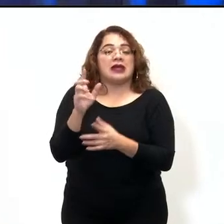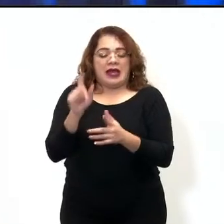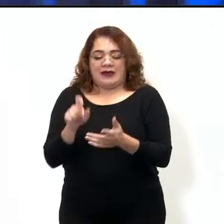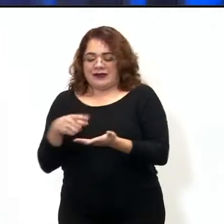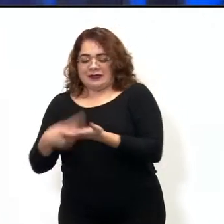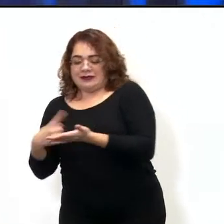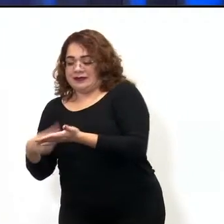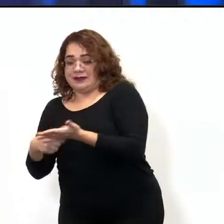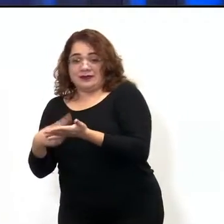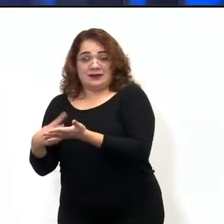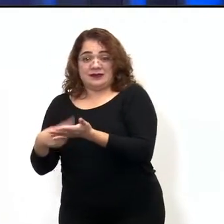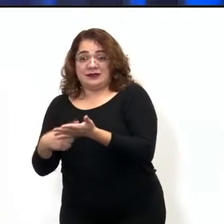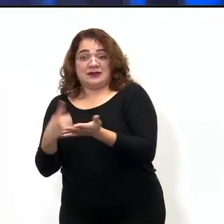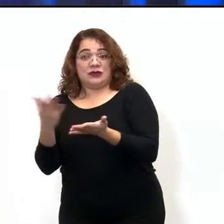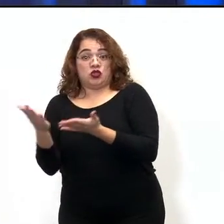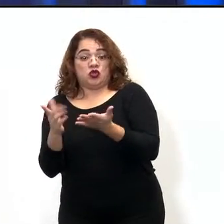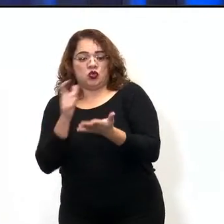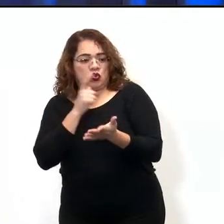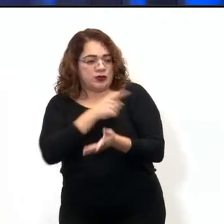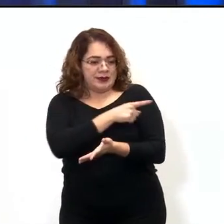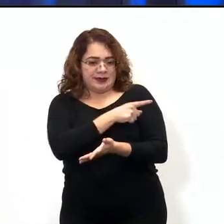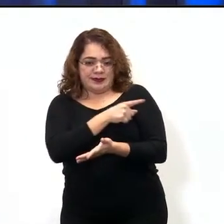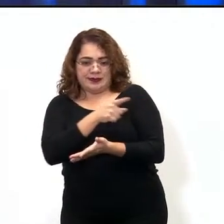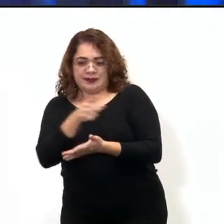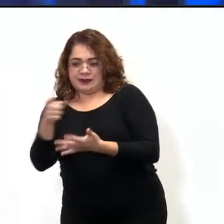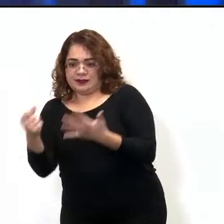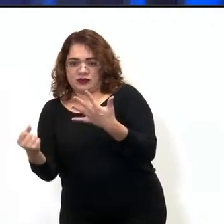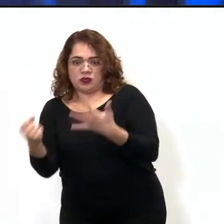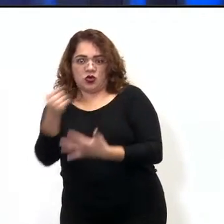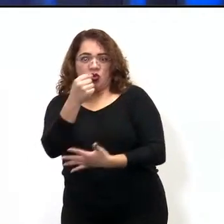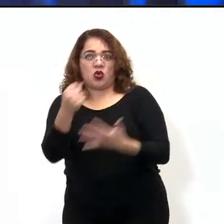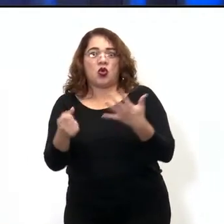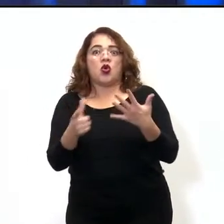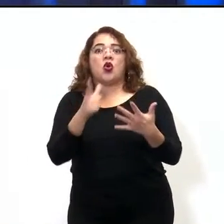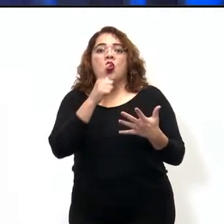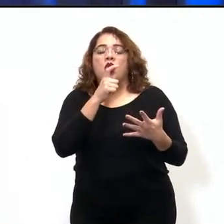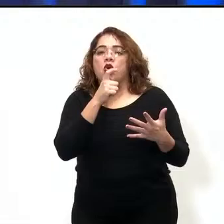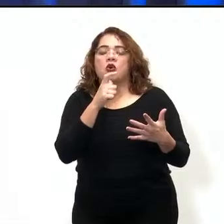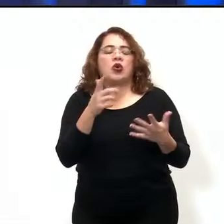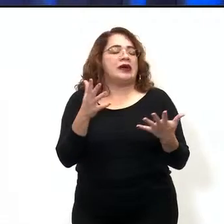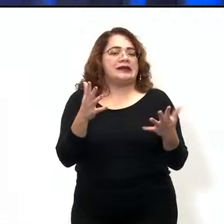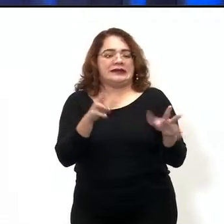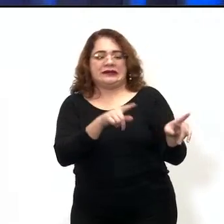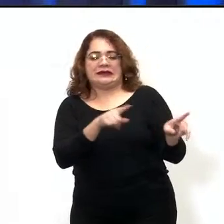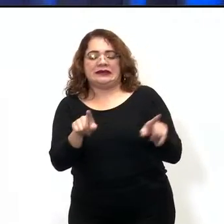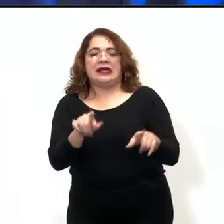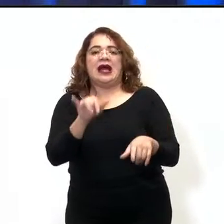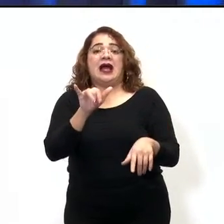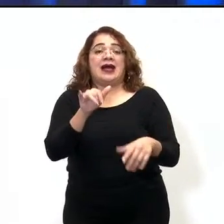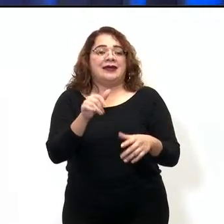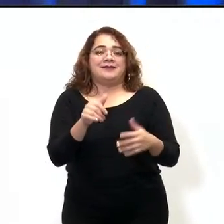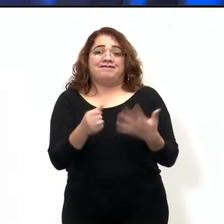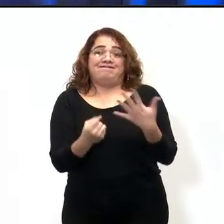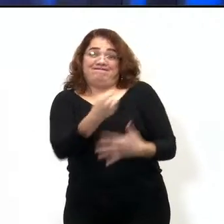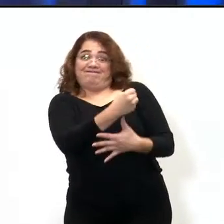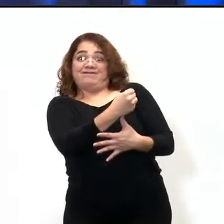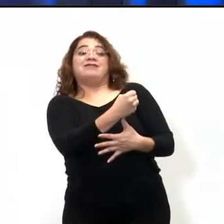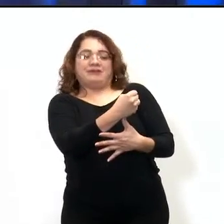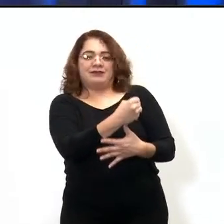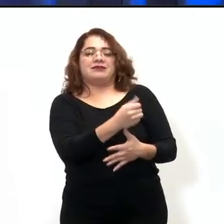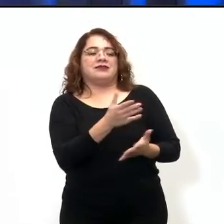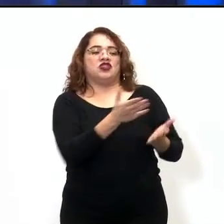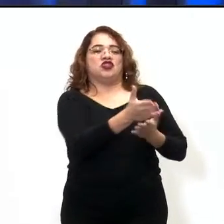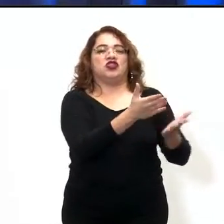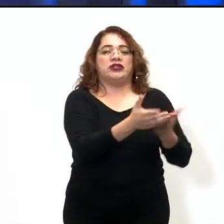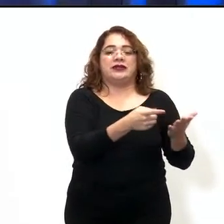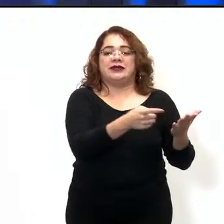who can they help and who needs help the most in that moment. And that's someplace we don't want to end up. And so I think